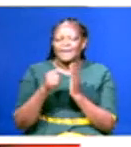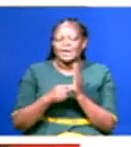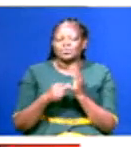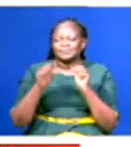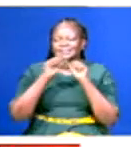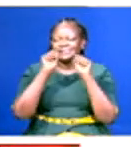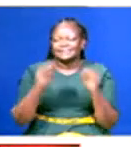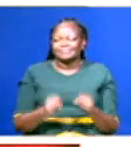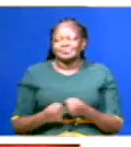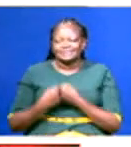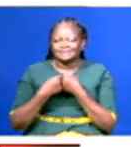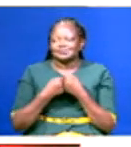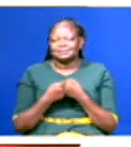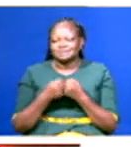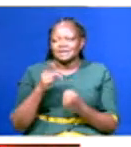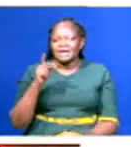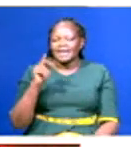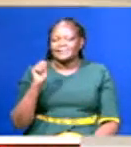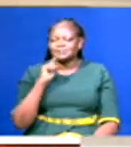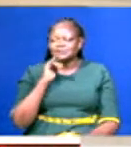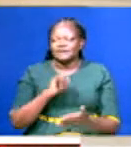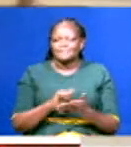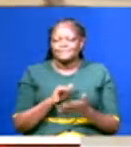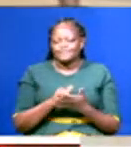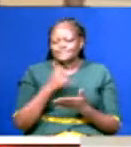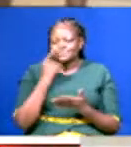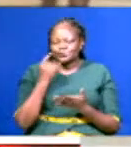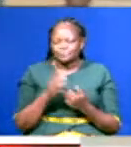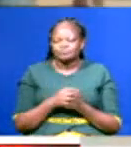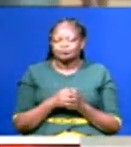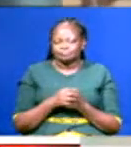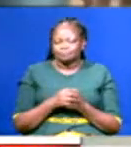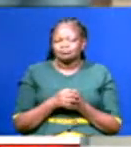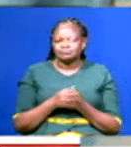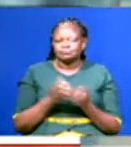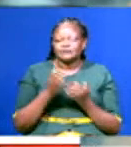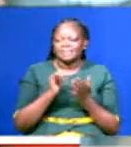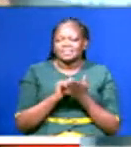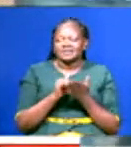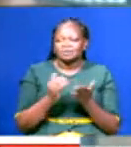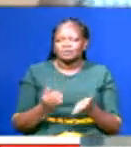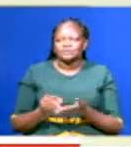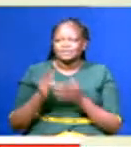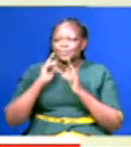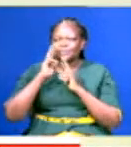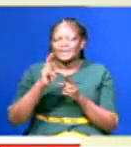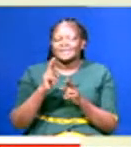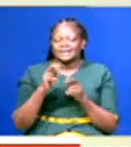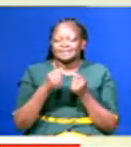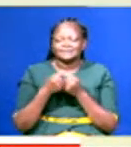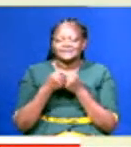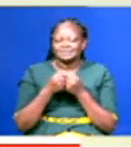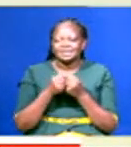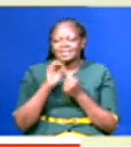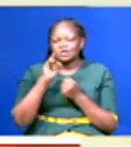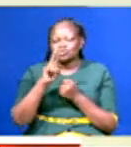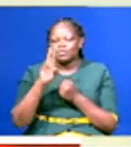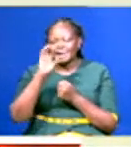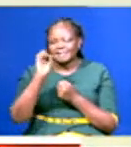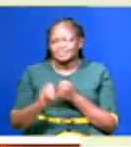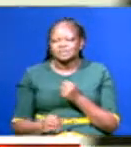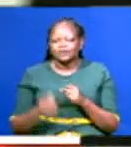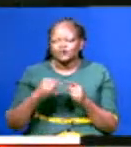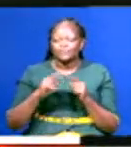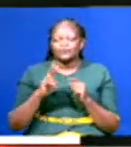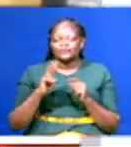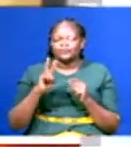Kenya Revenue Authority says due to receiptless backdoor trade, the tax collector has reported a gap of 32% from value-added